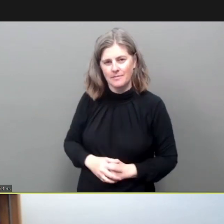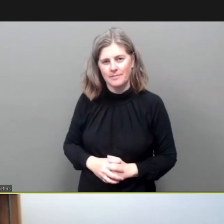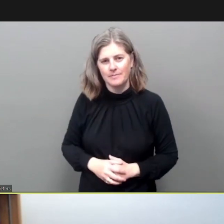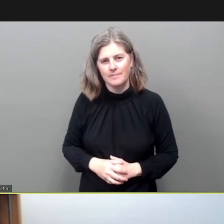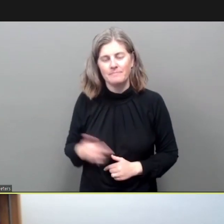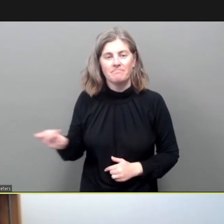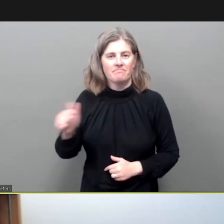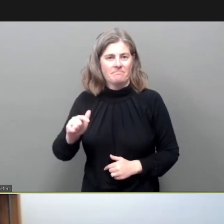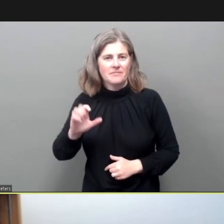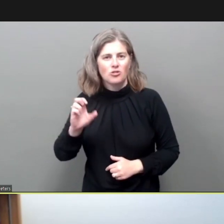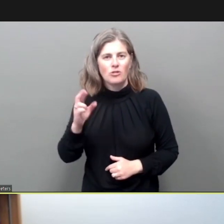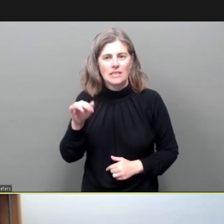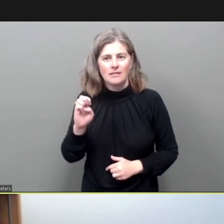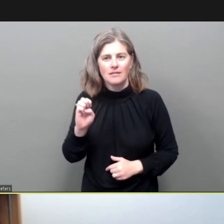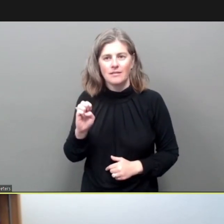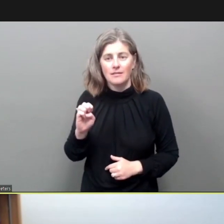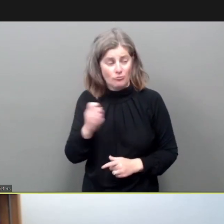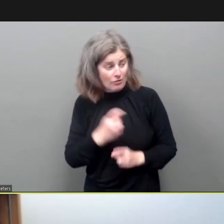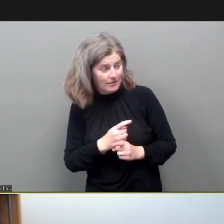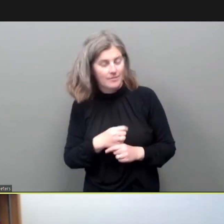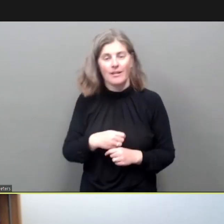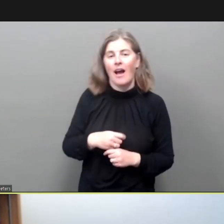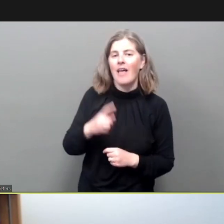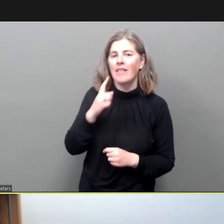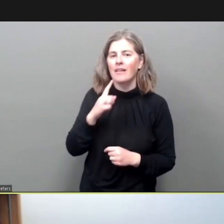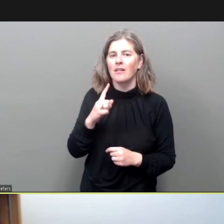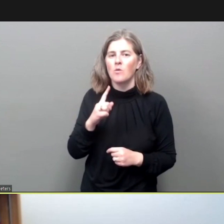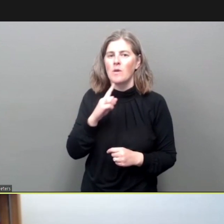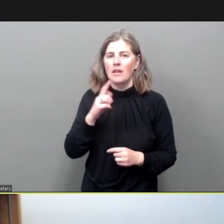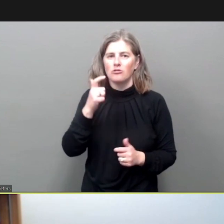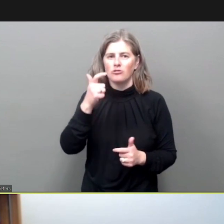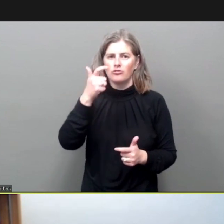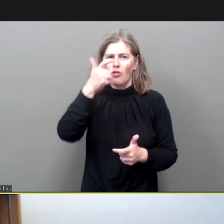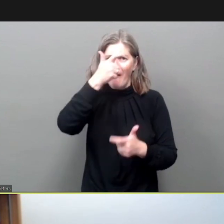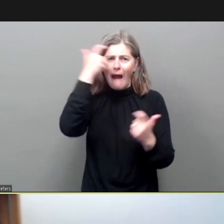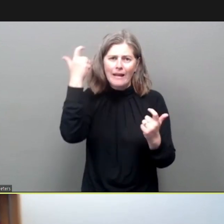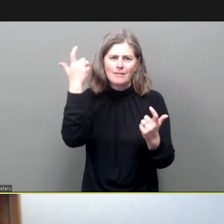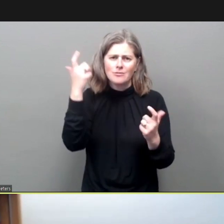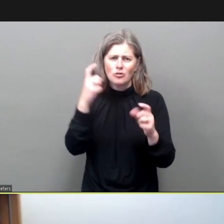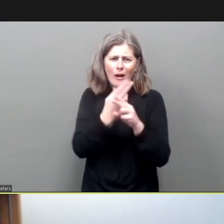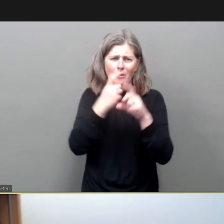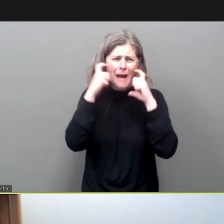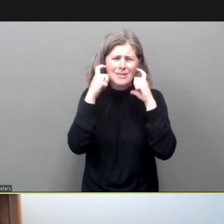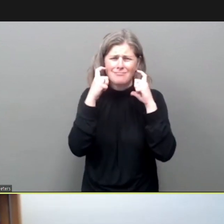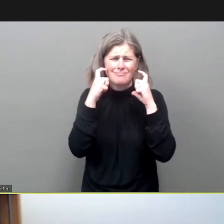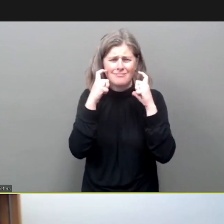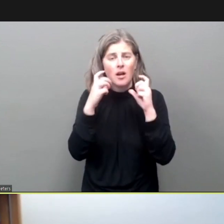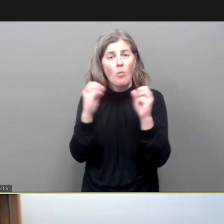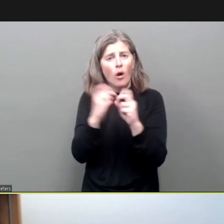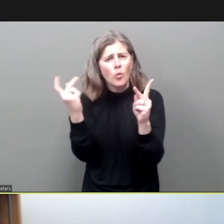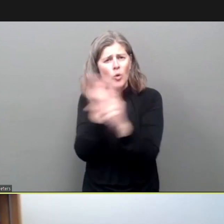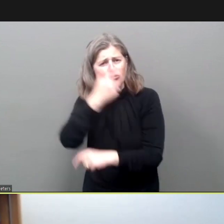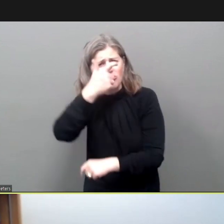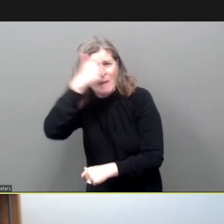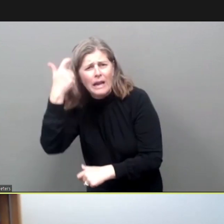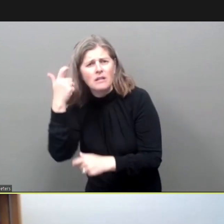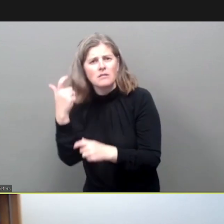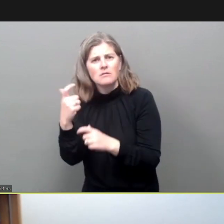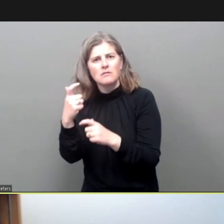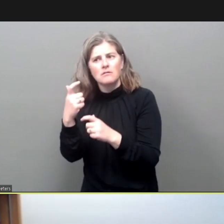Well, I think it's right, Christine? I think it's much less traumatic to wear a mask than to be hospitalized or die